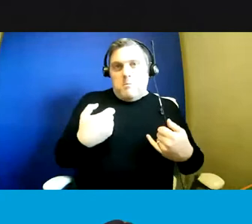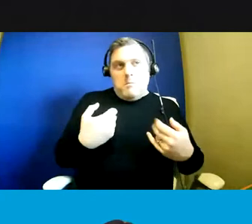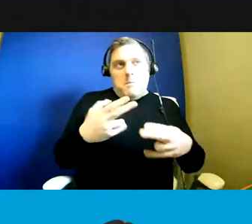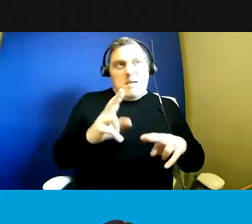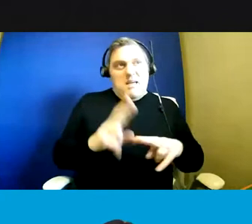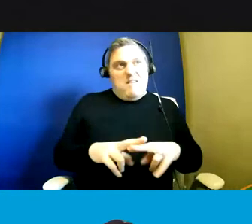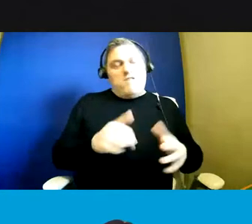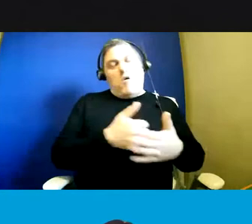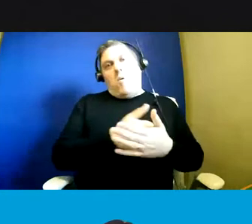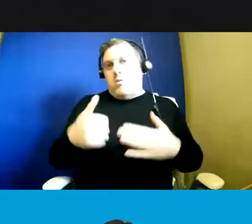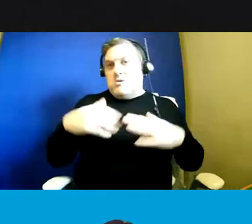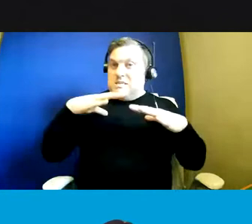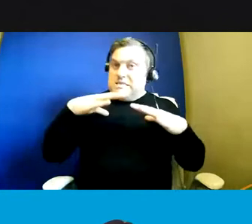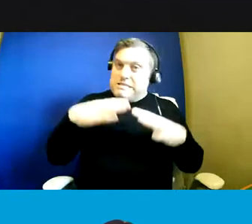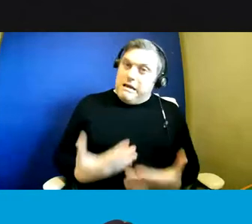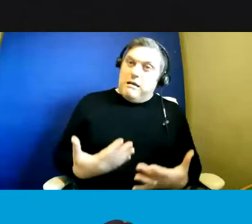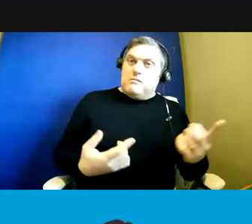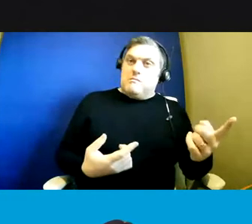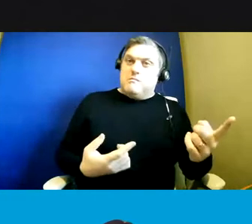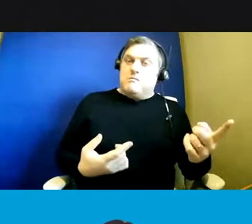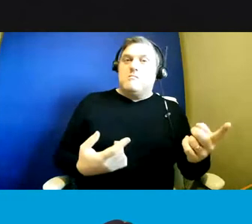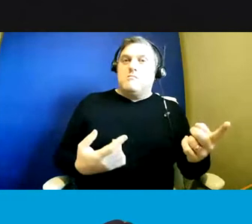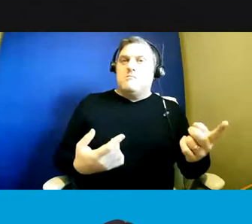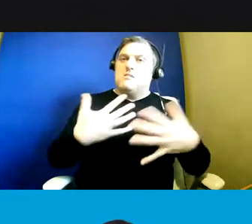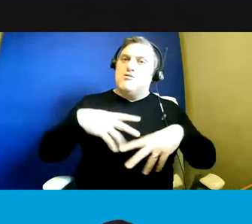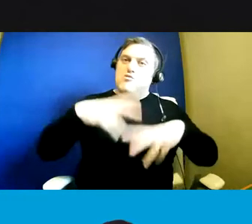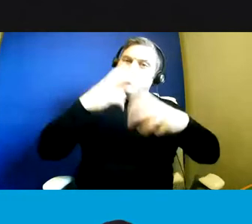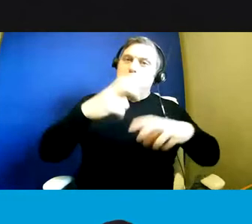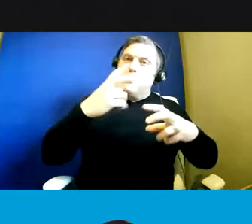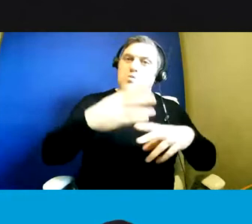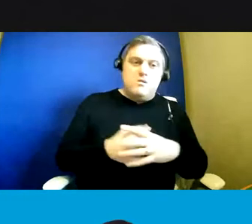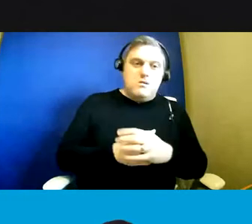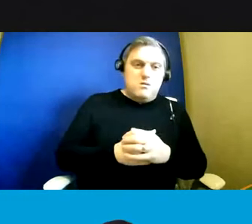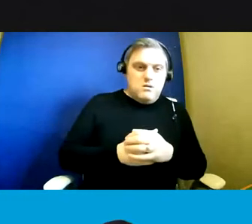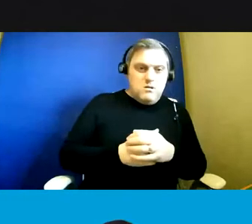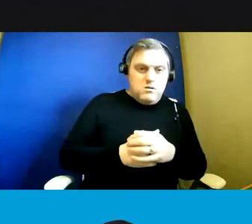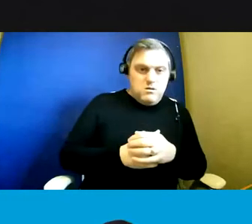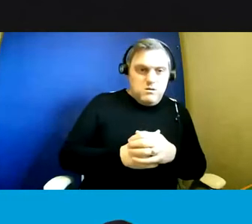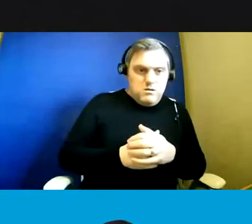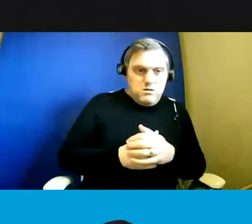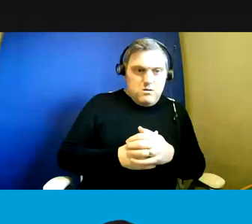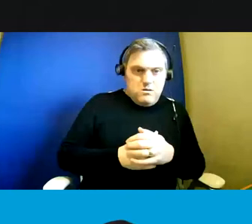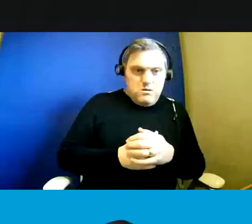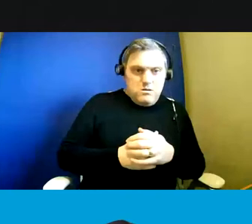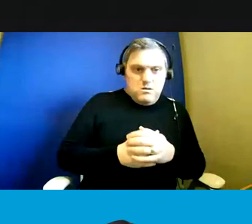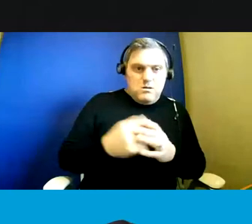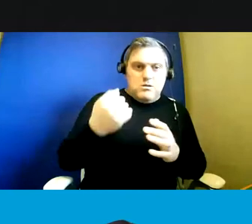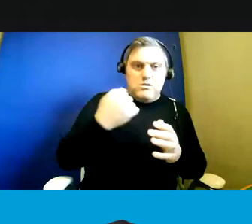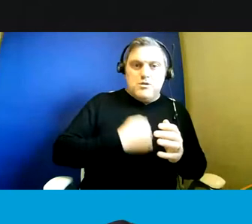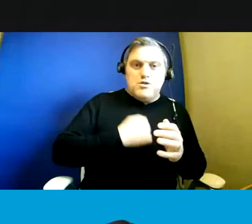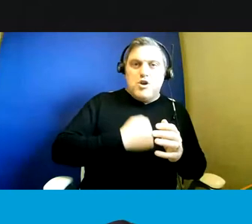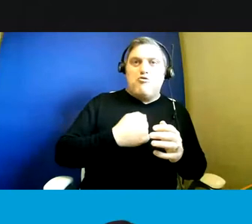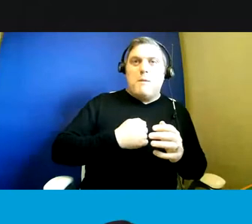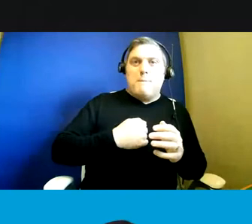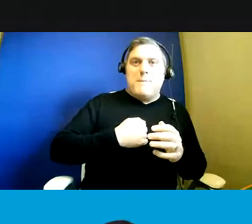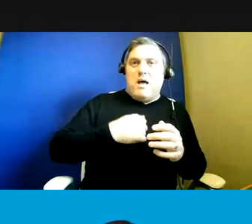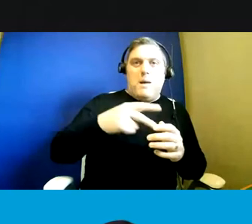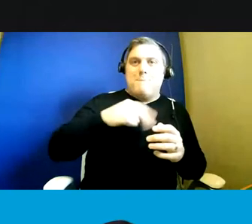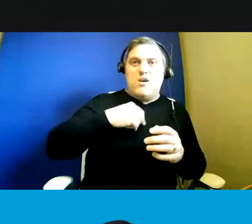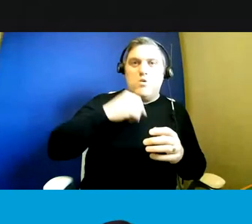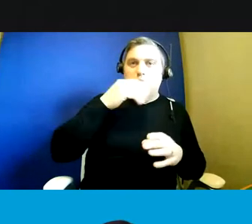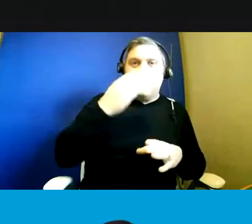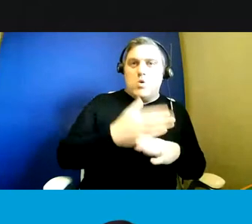they've always been tired, again, we need to look at other causes. Yeah, sorry about that. My mic was sort of like,